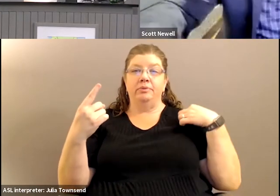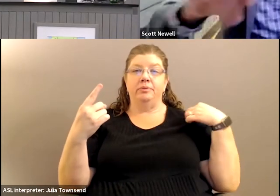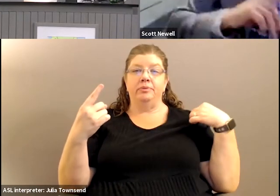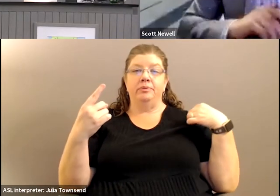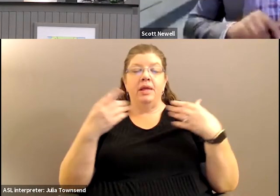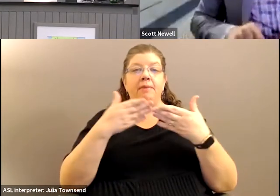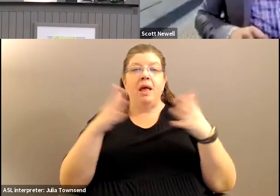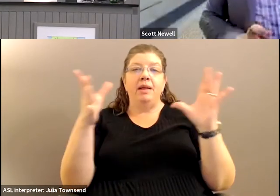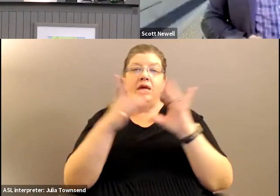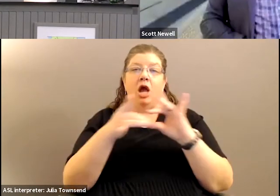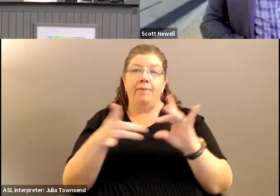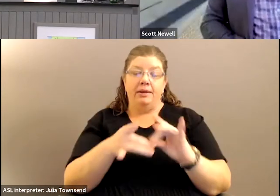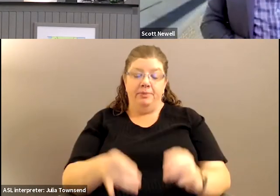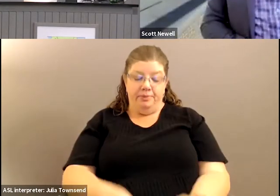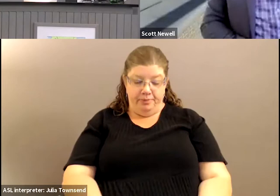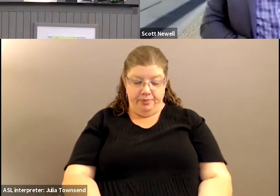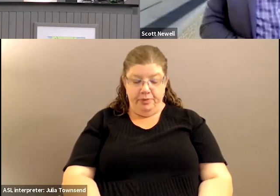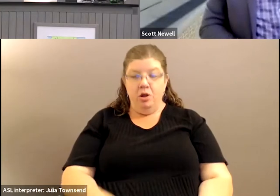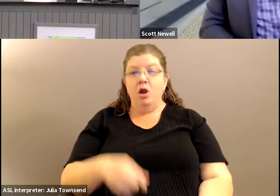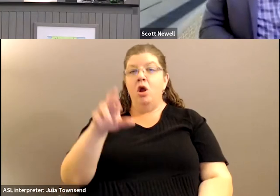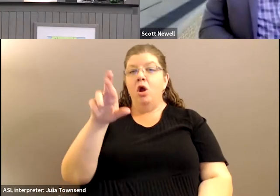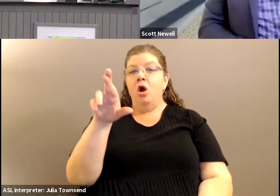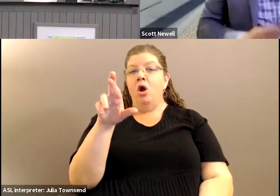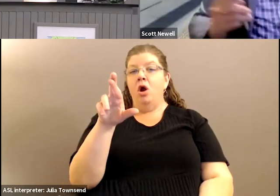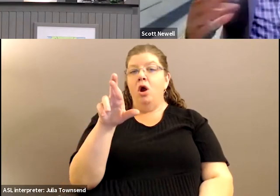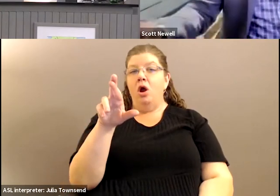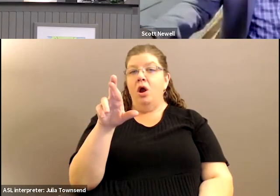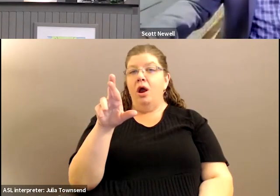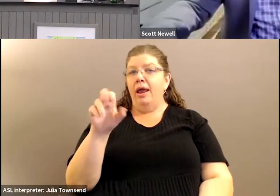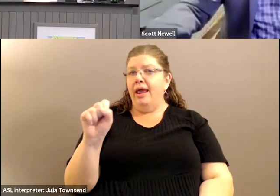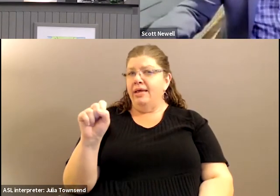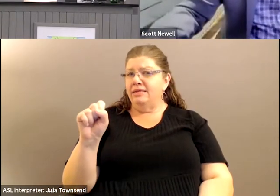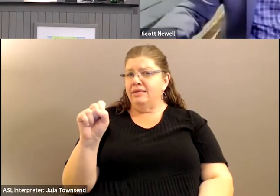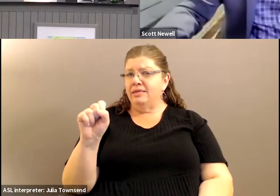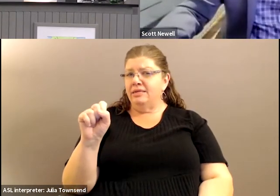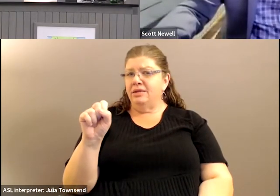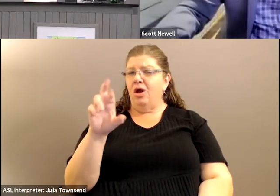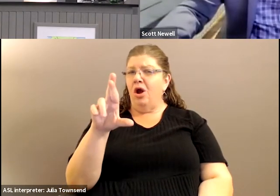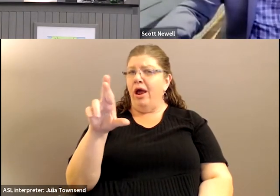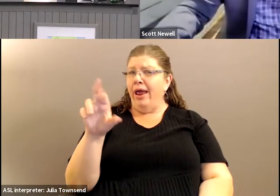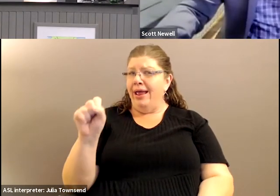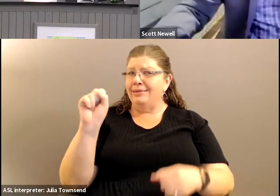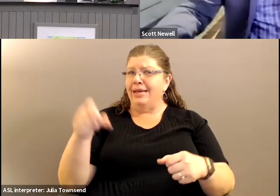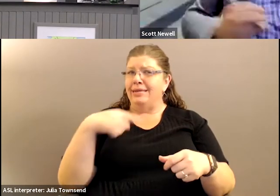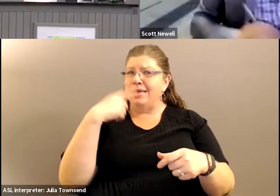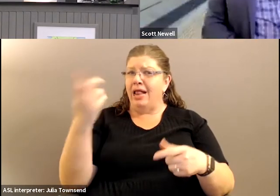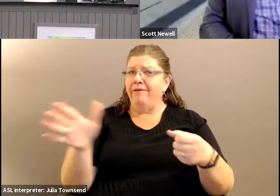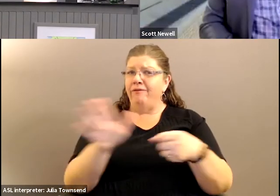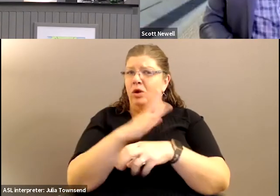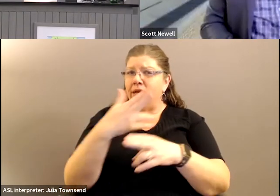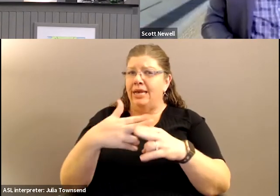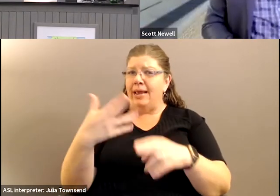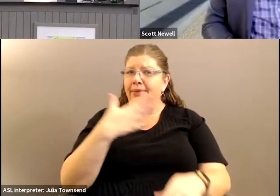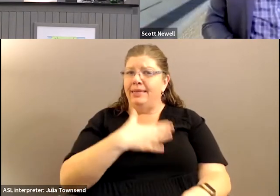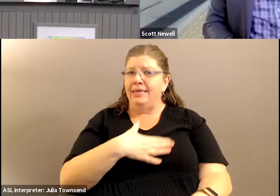on this item rs s if you can please state your full name